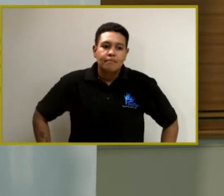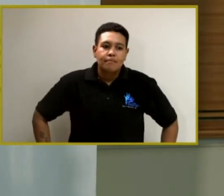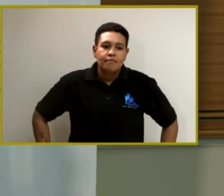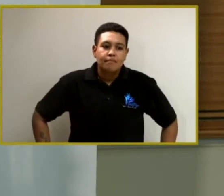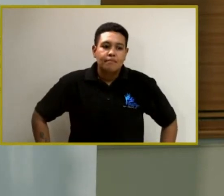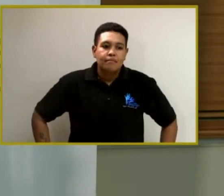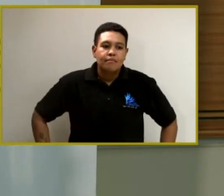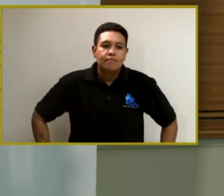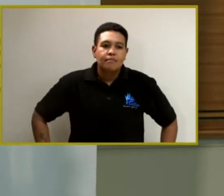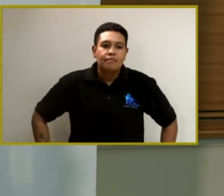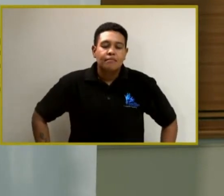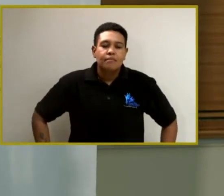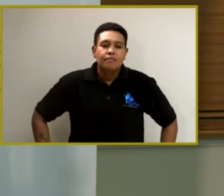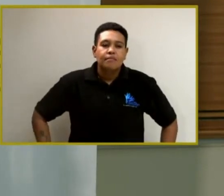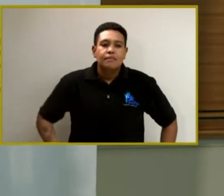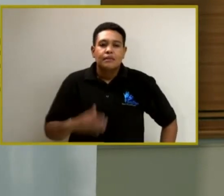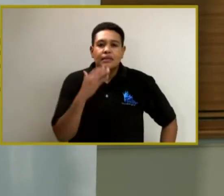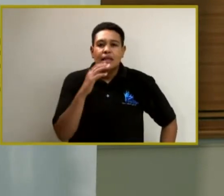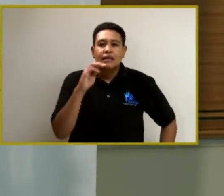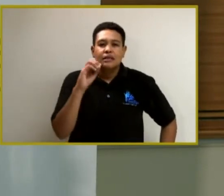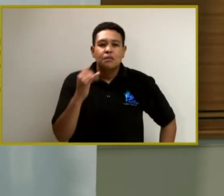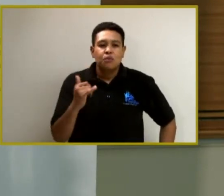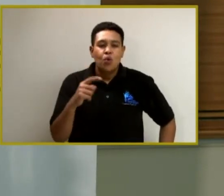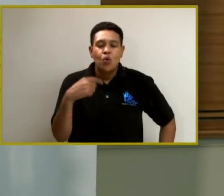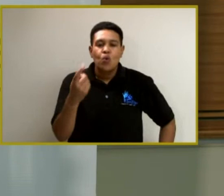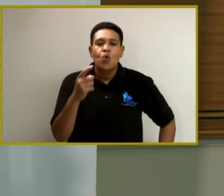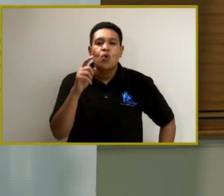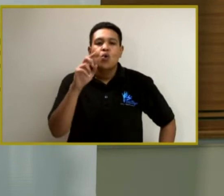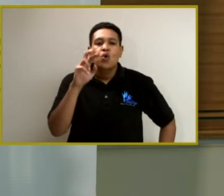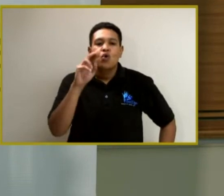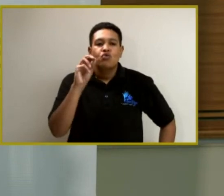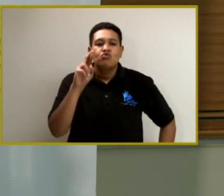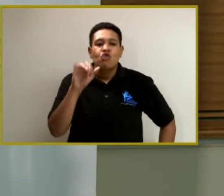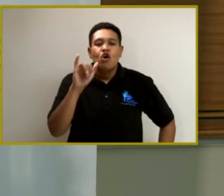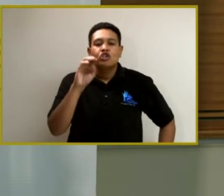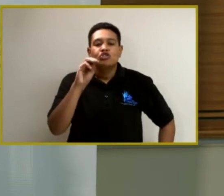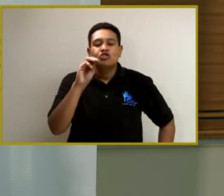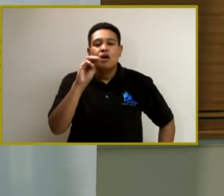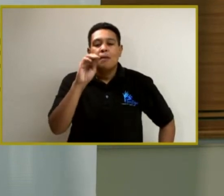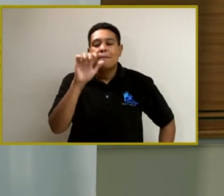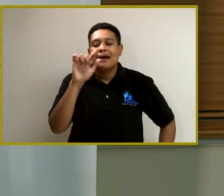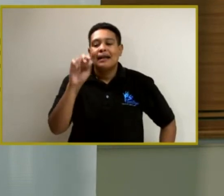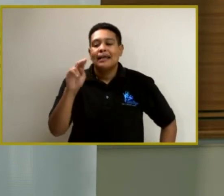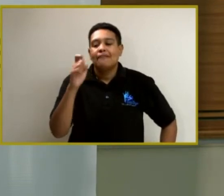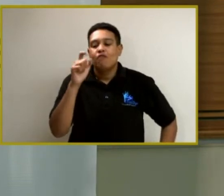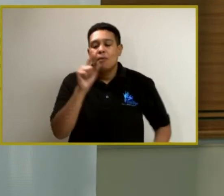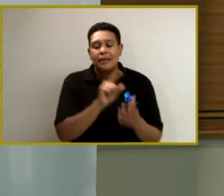All right, thank you very much, CMO. We're going to go to Roxroy McLean from the Gleaner.